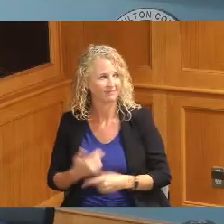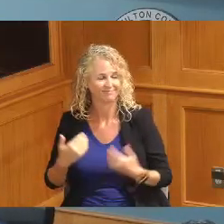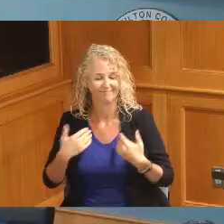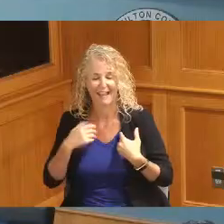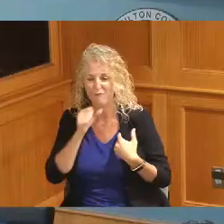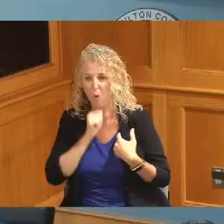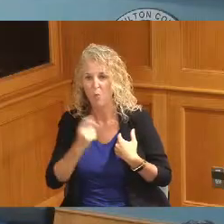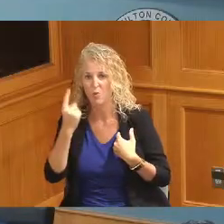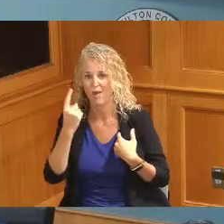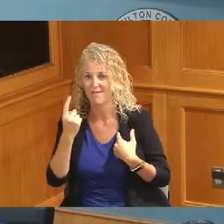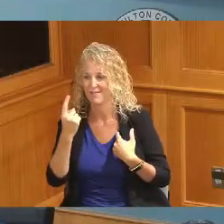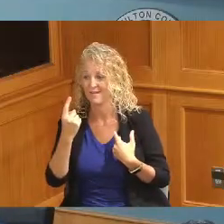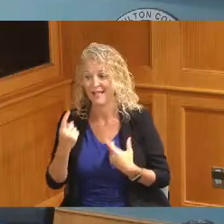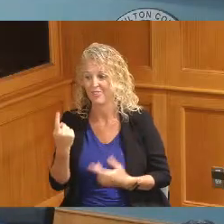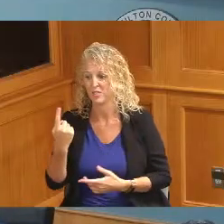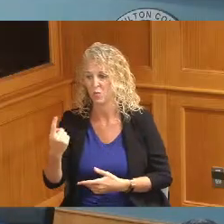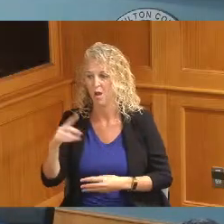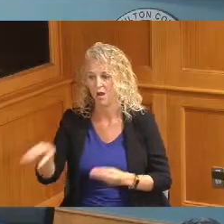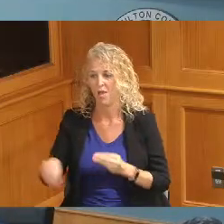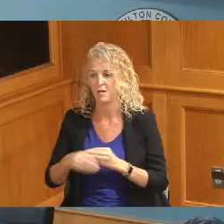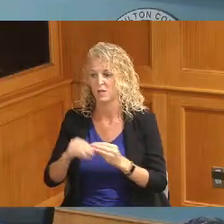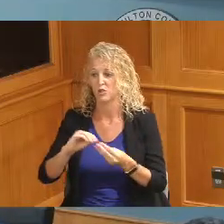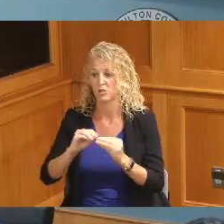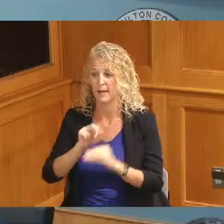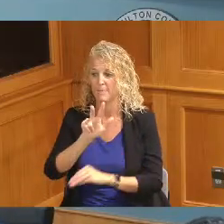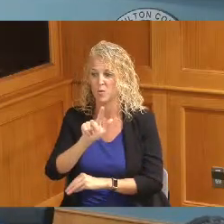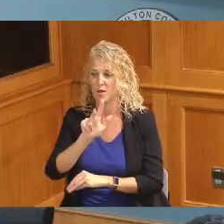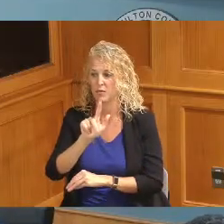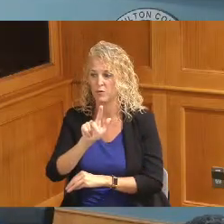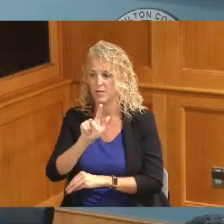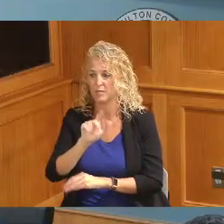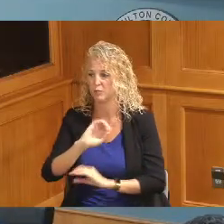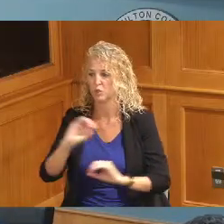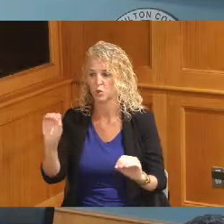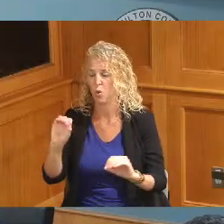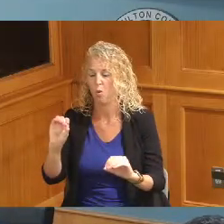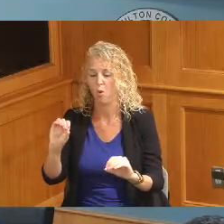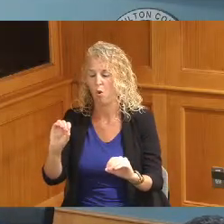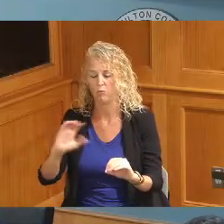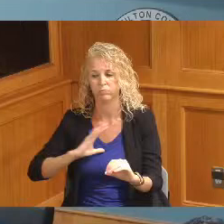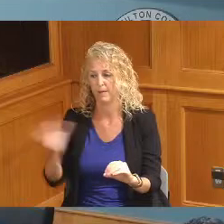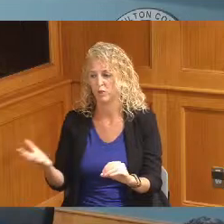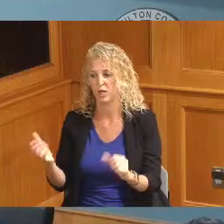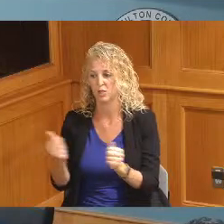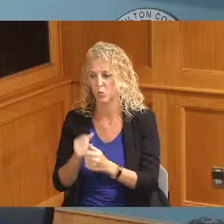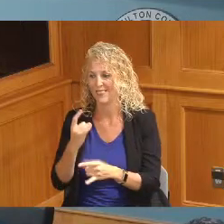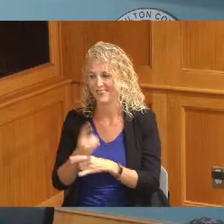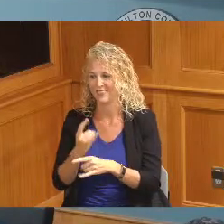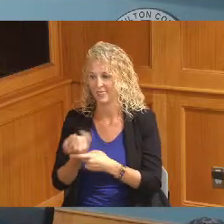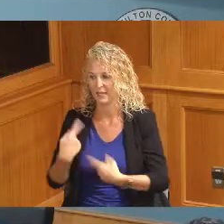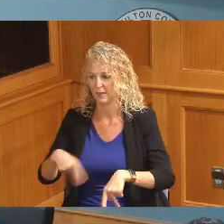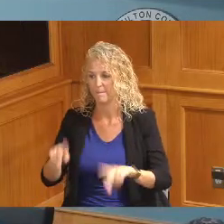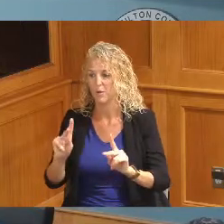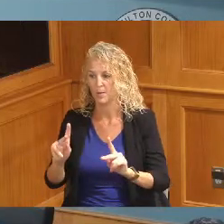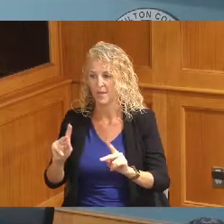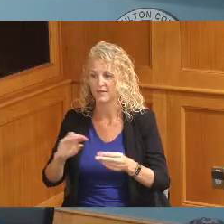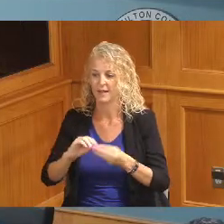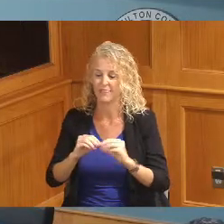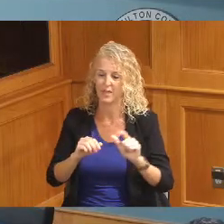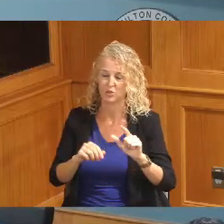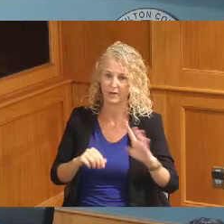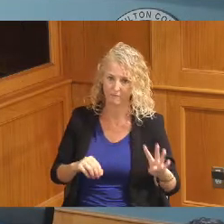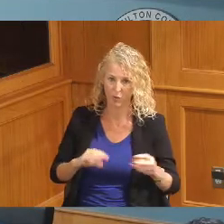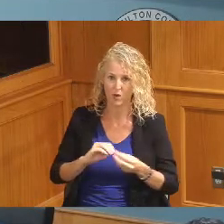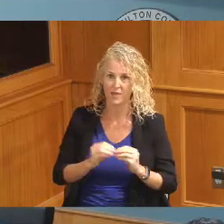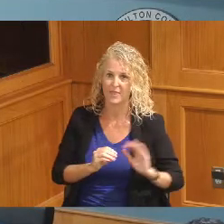old. Yeah, so there's items just in front one of me. additional item. It's item 23 about the liquor permit, and then the treasurer's item is 24. It's 24, and then